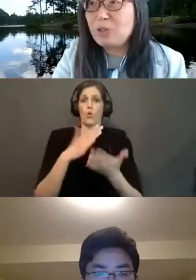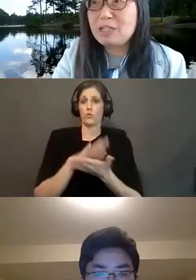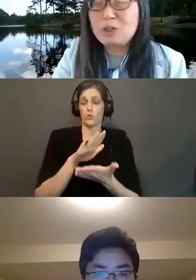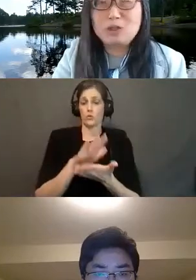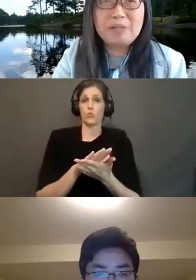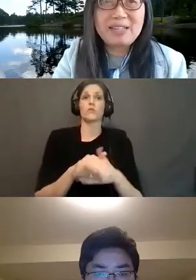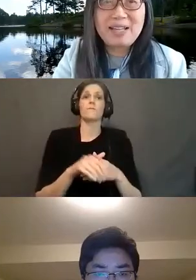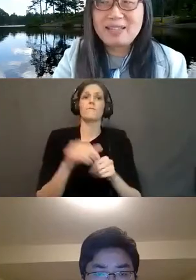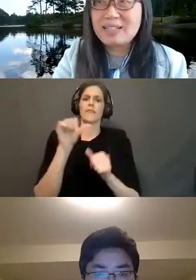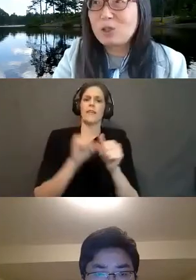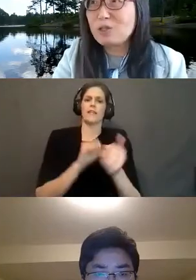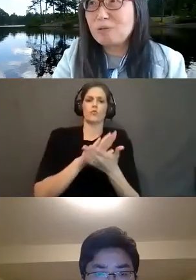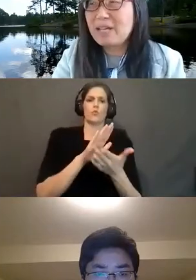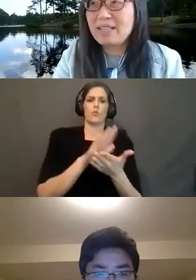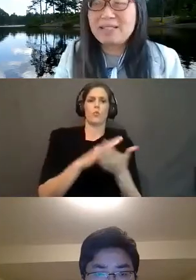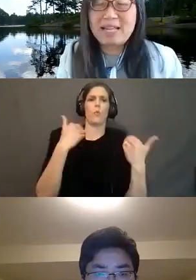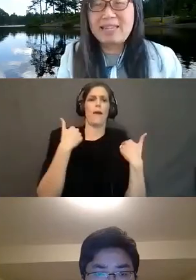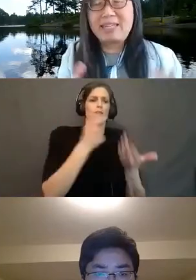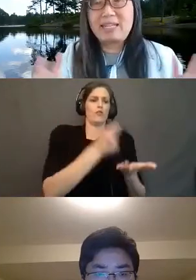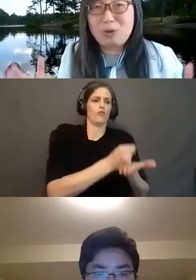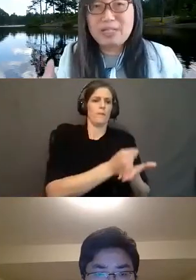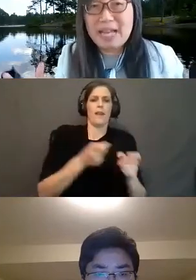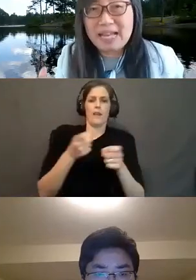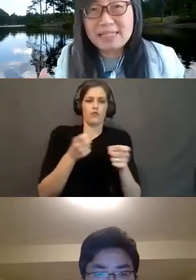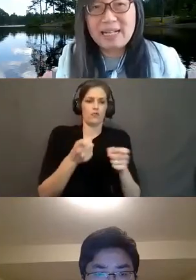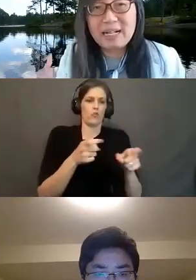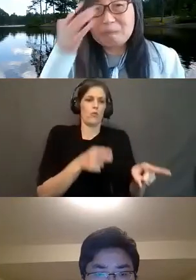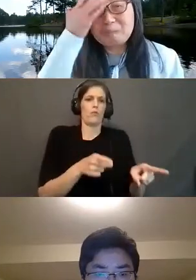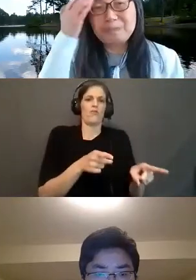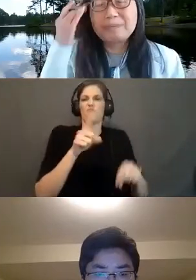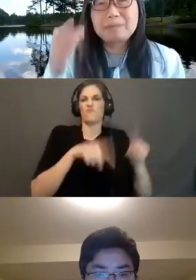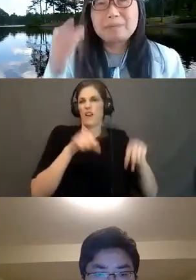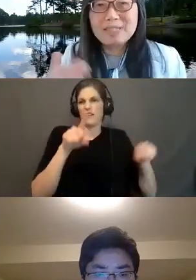a treated group and a control group, and say that they were randomized